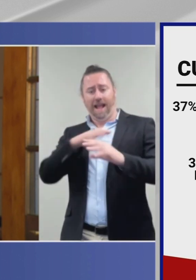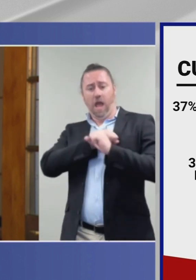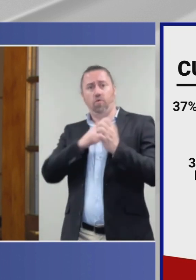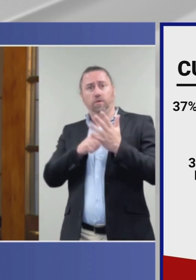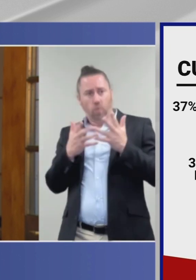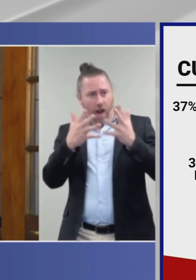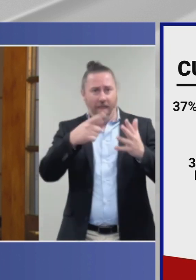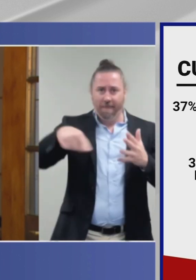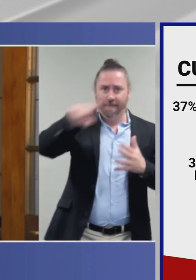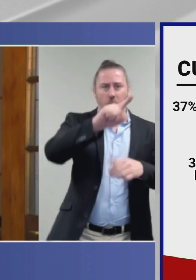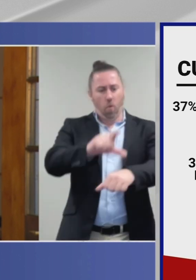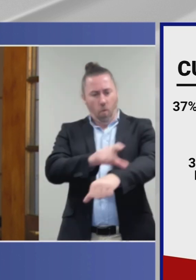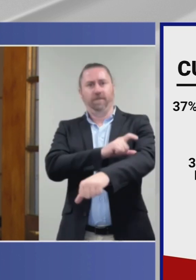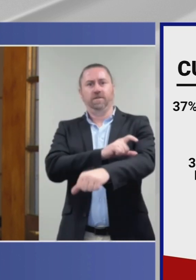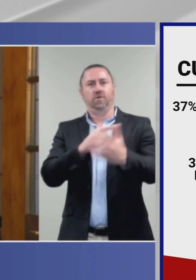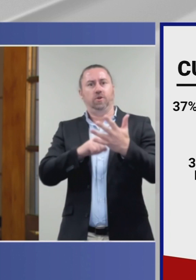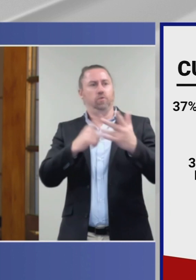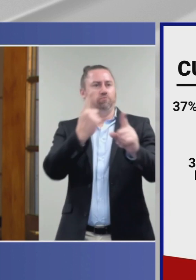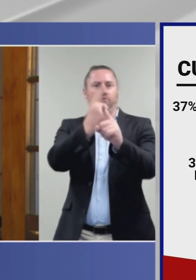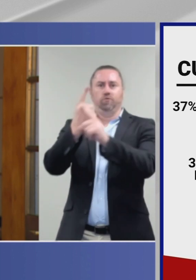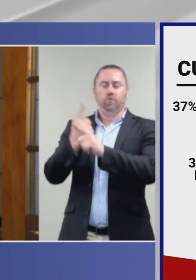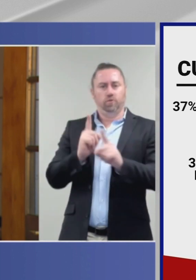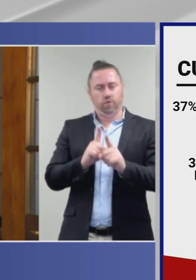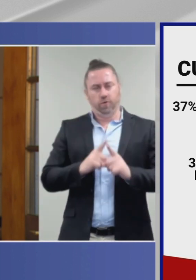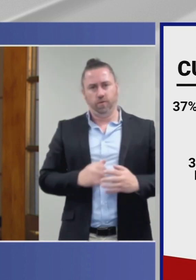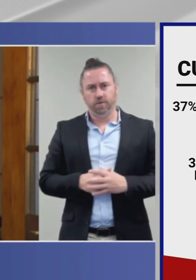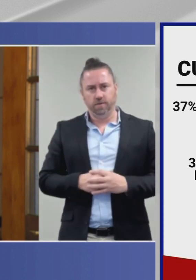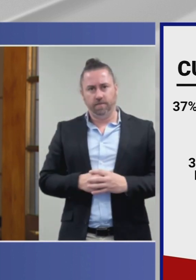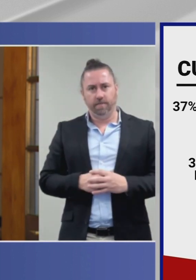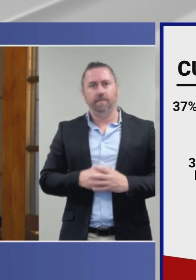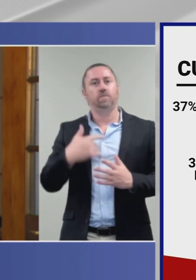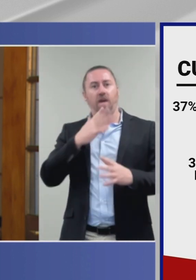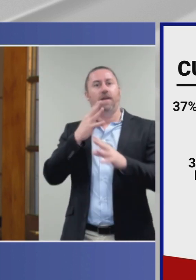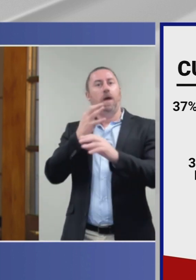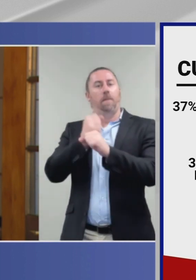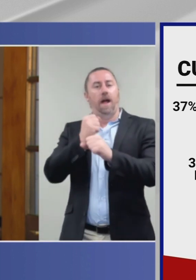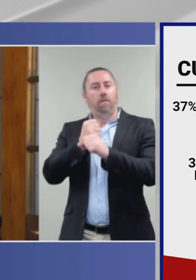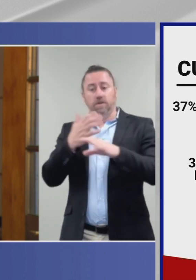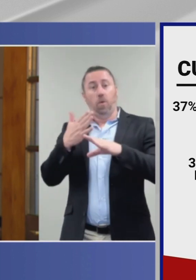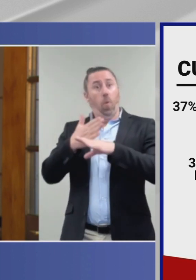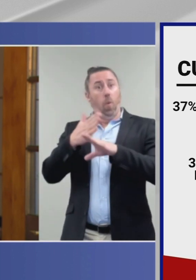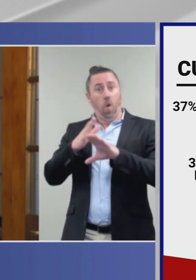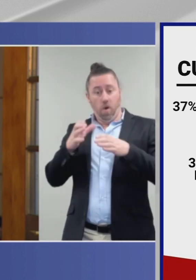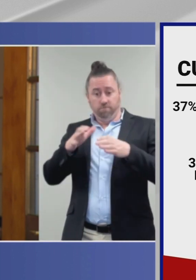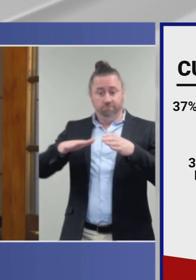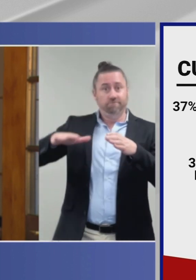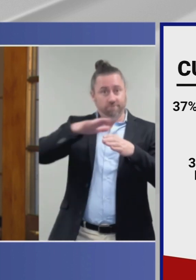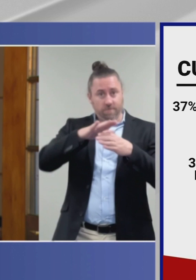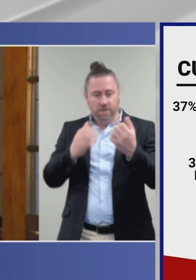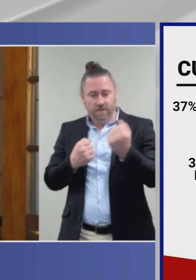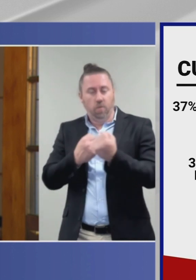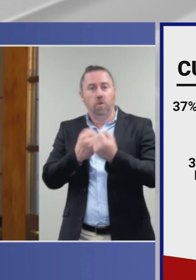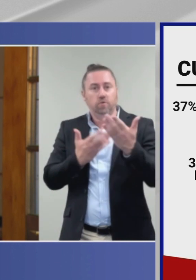up, the actions already undertaken to establish the Parliamentary Workplace Support Service, which provides that 24/7